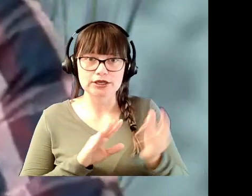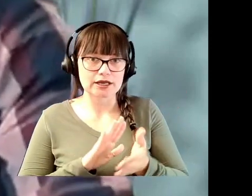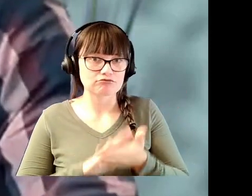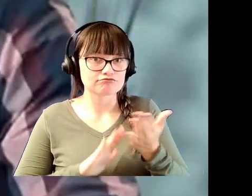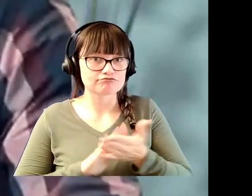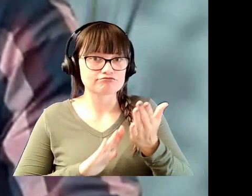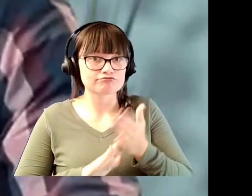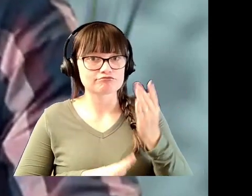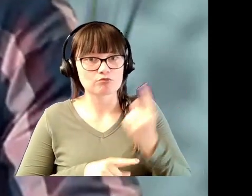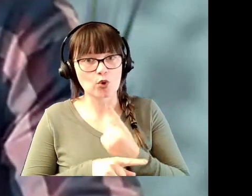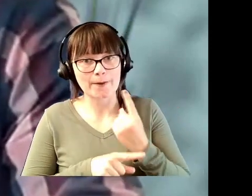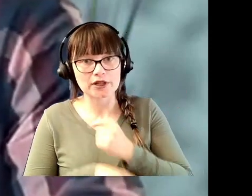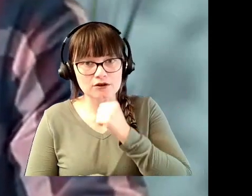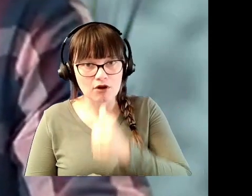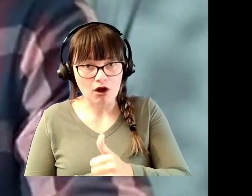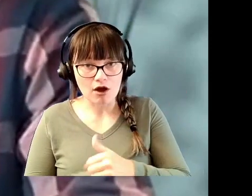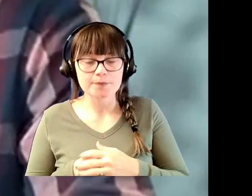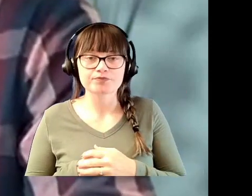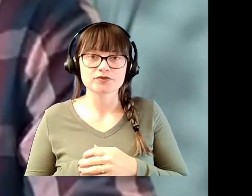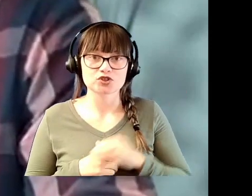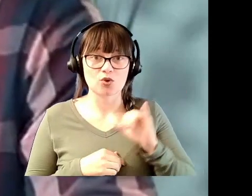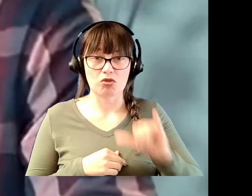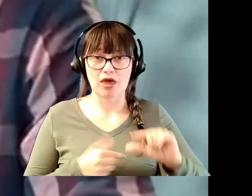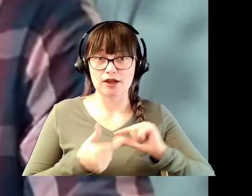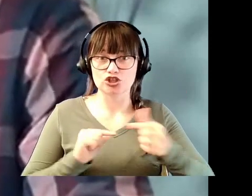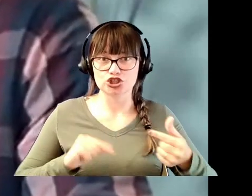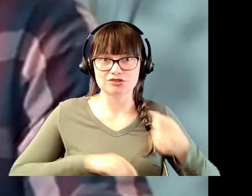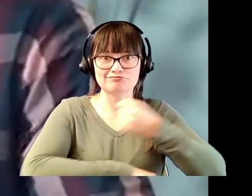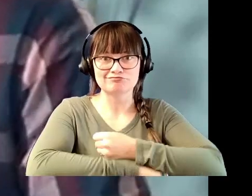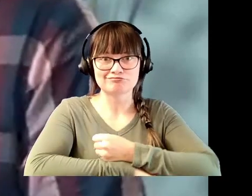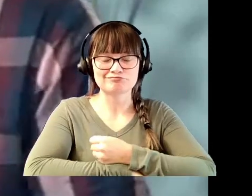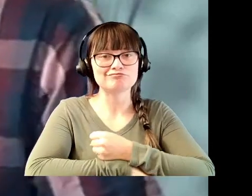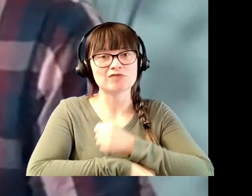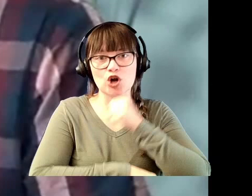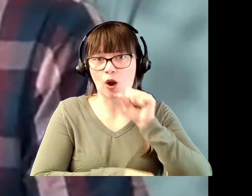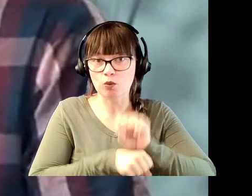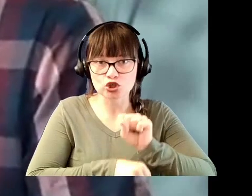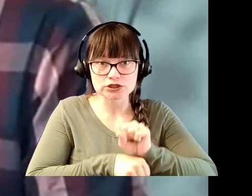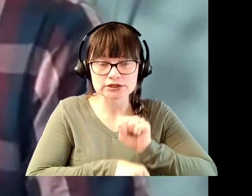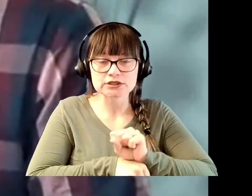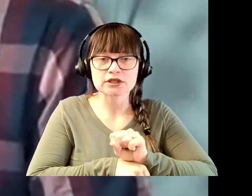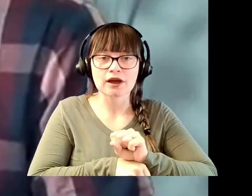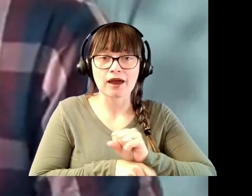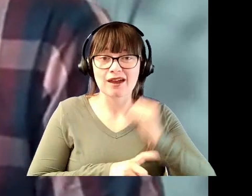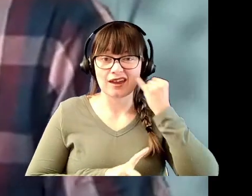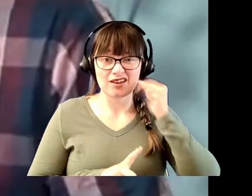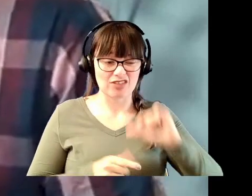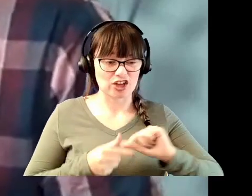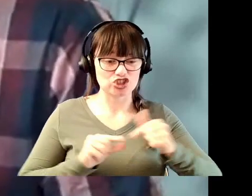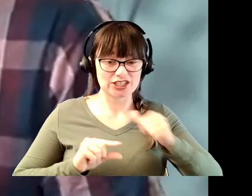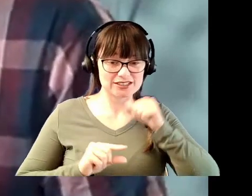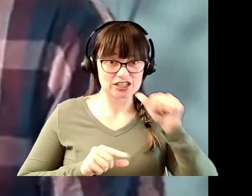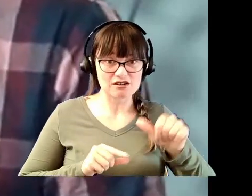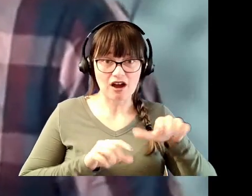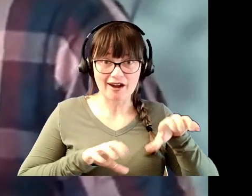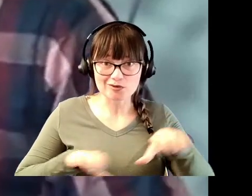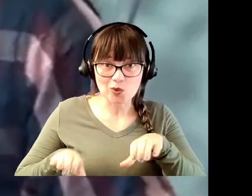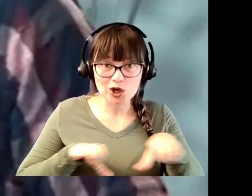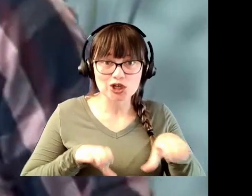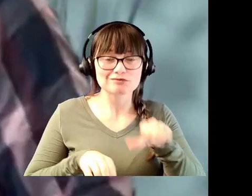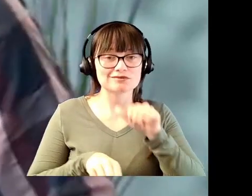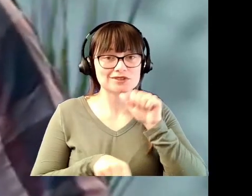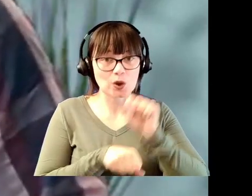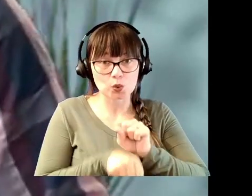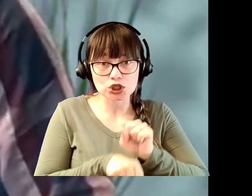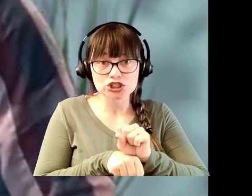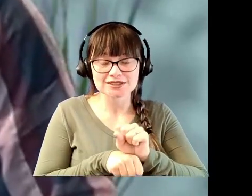because that gene has been shut down, which should normally rid the body of cancer, if that gene isn't active or isn't working correctly, then